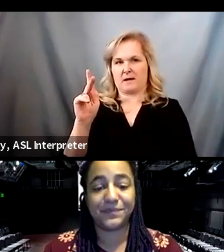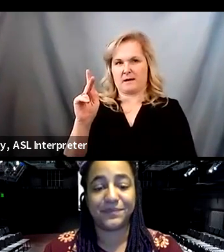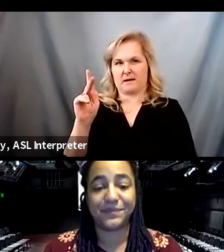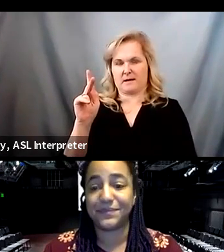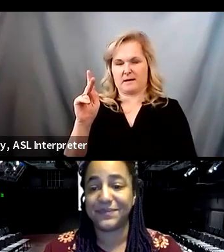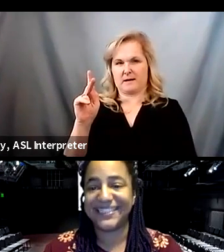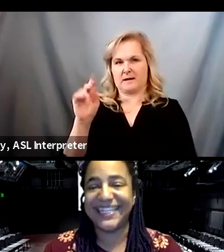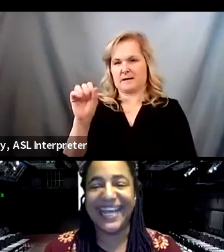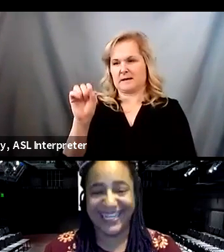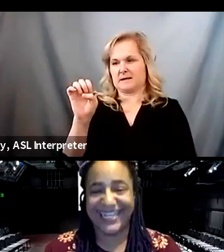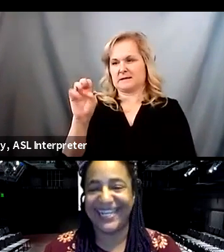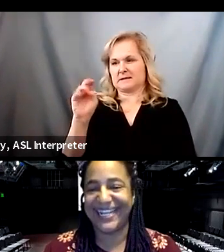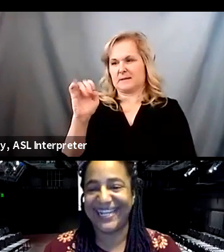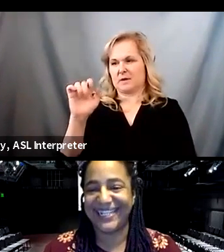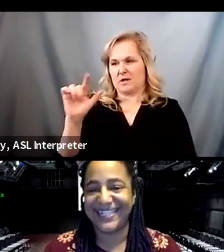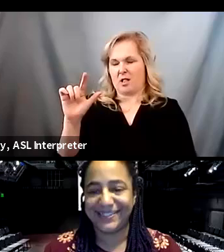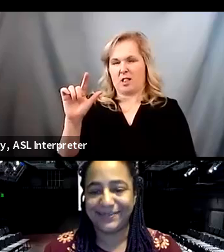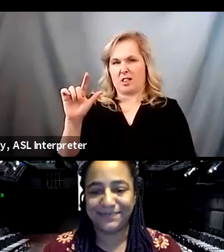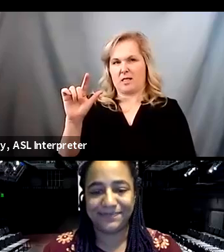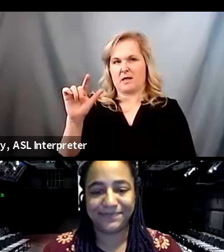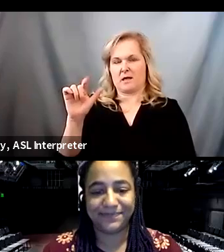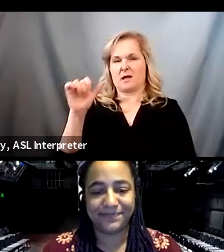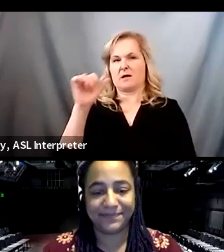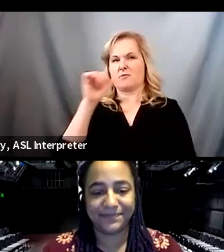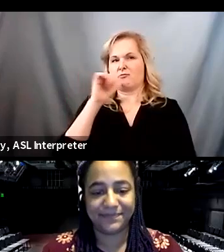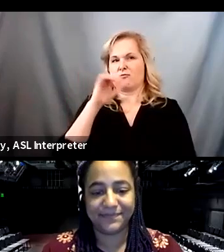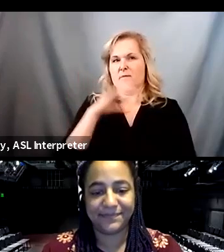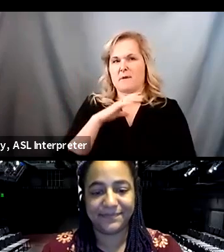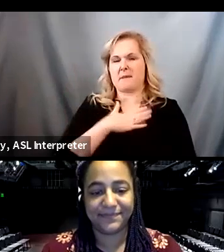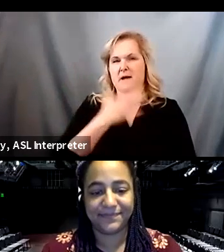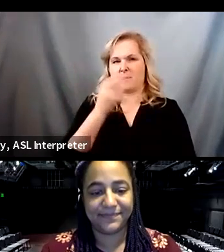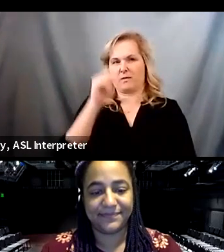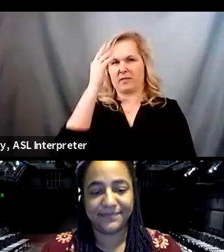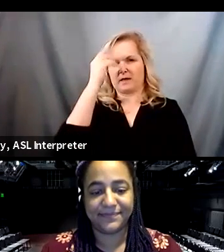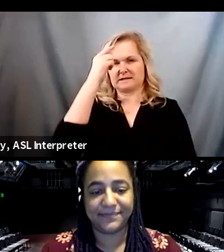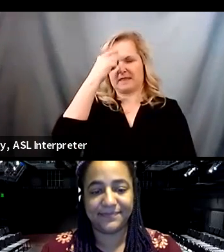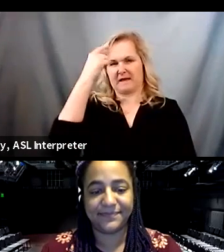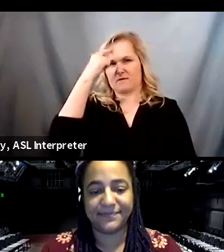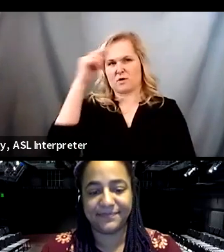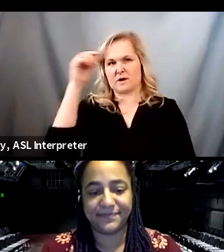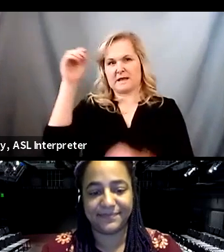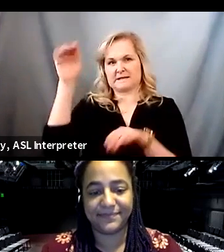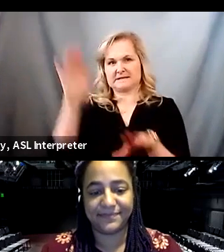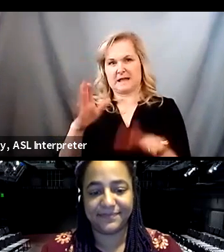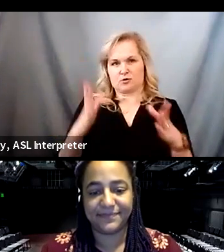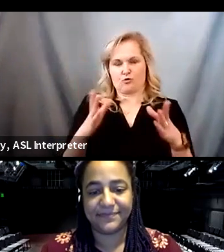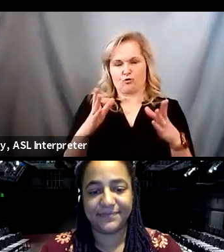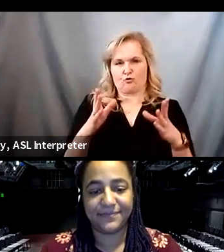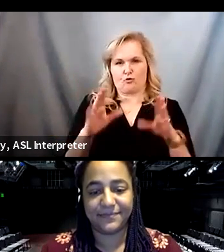my own thoughts, I think for settler organizations,